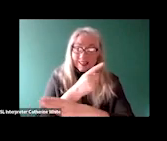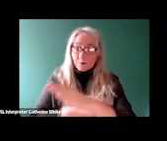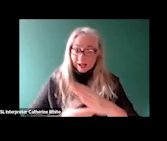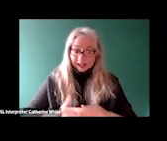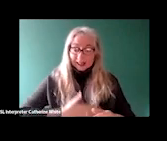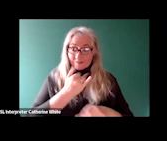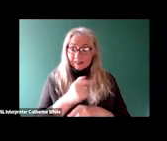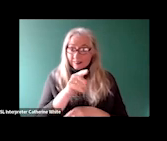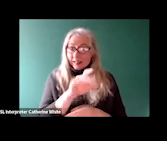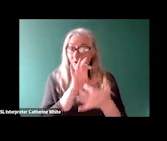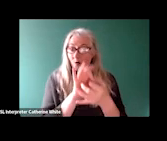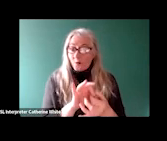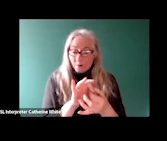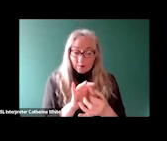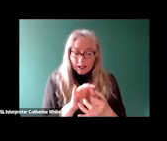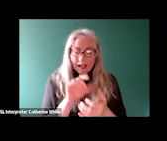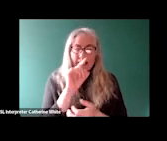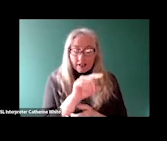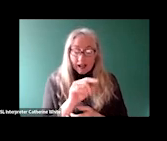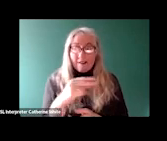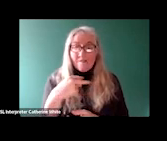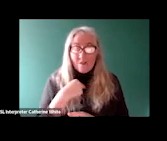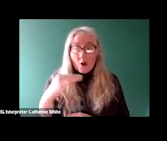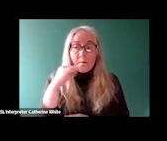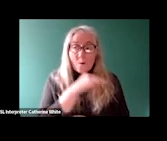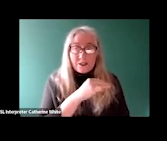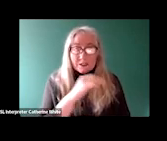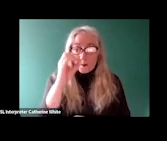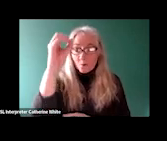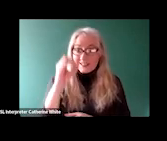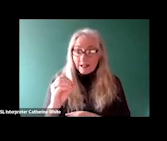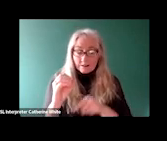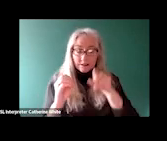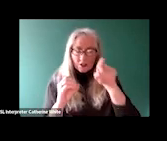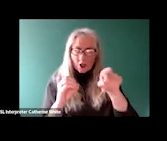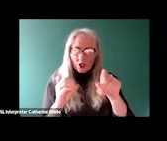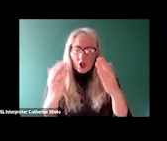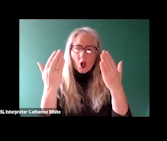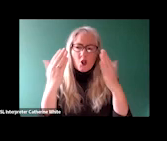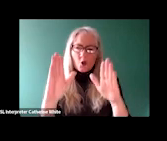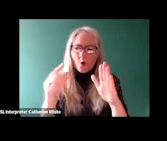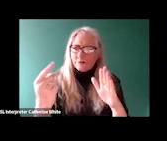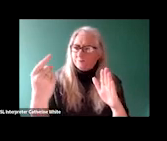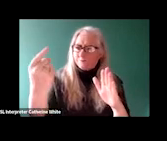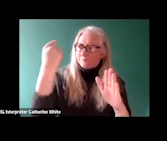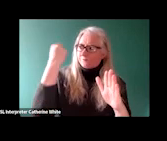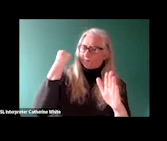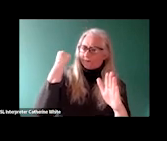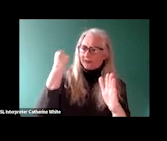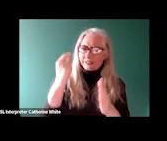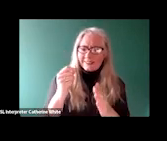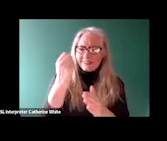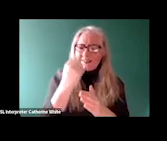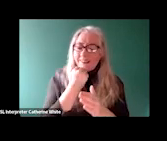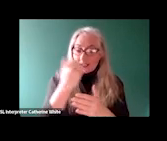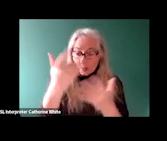them. So I think that in itself is an important statistic, but it's also to be aware that that's just a point in time statistic. And we have